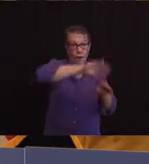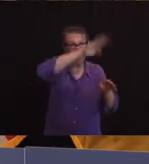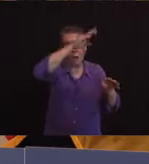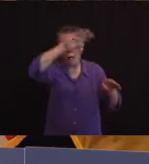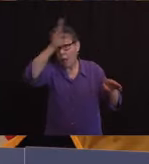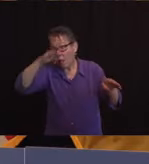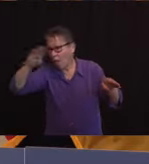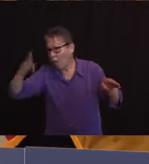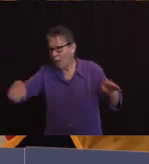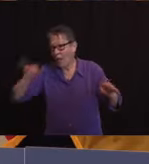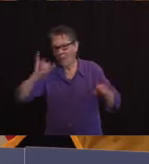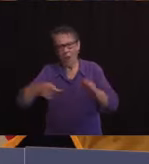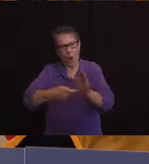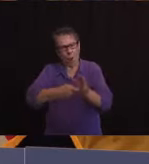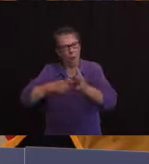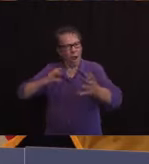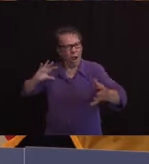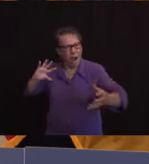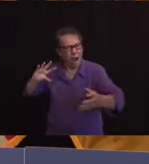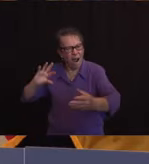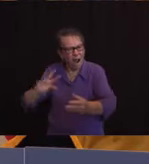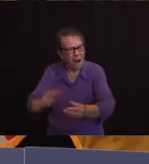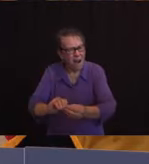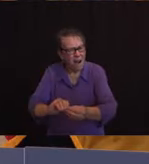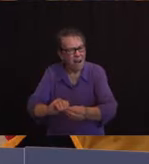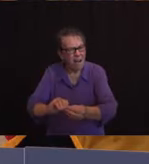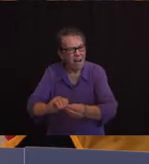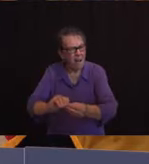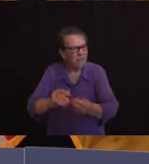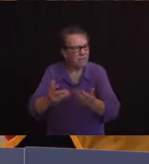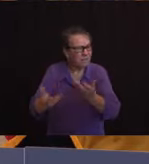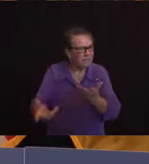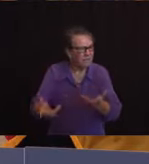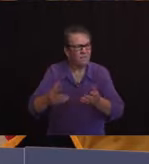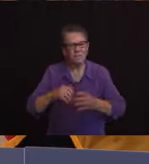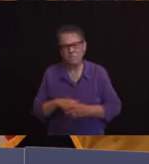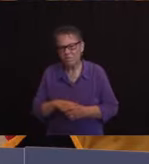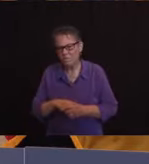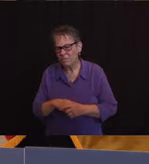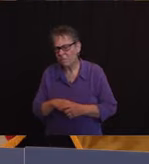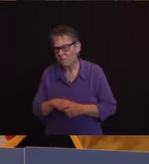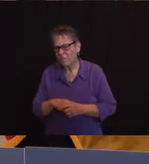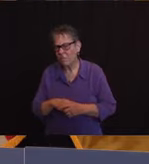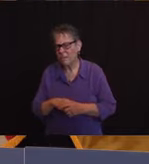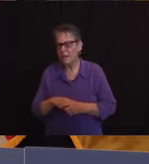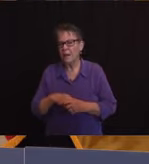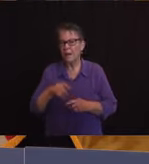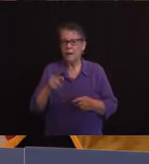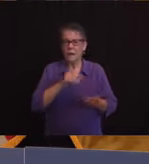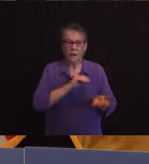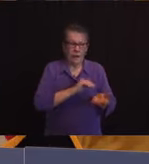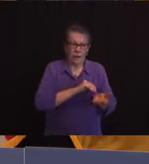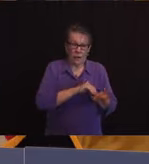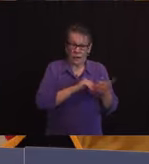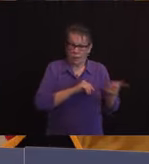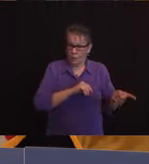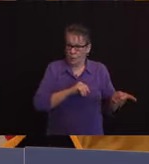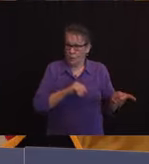3,174 confirmed cases, those 3,174 were hit the system by 10 p.m. last night, which is when our cutoff